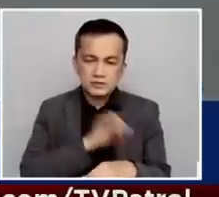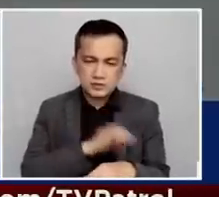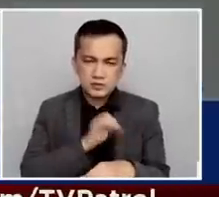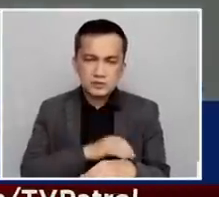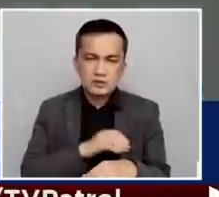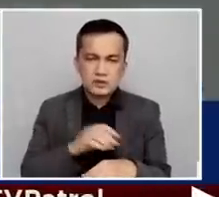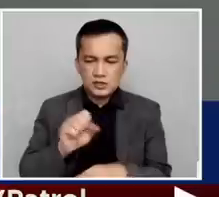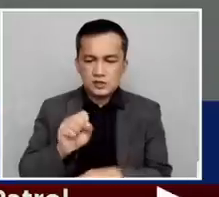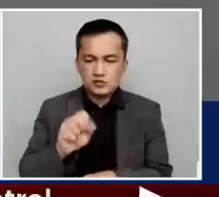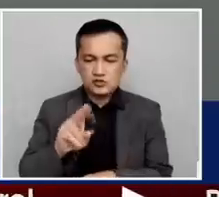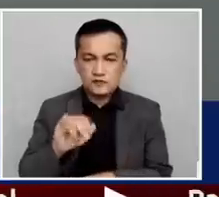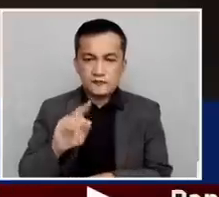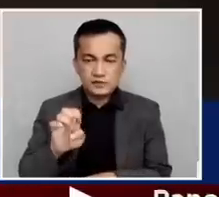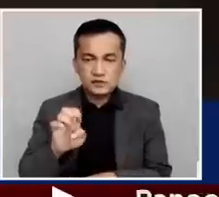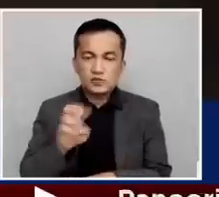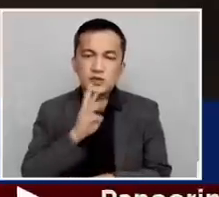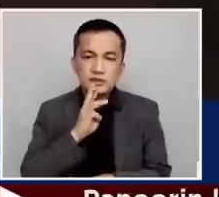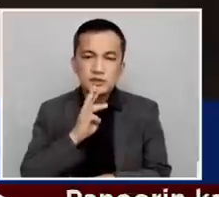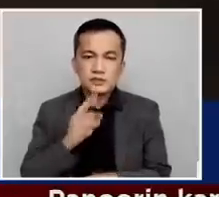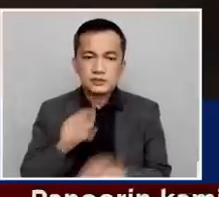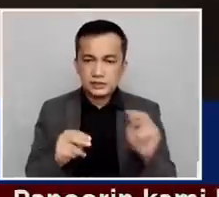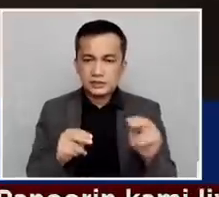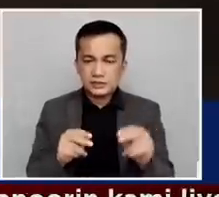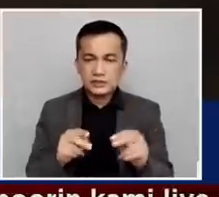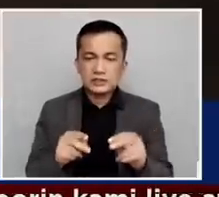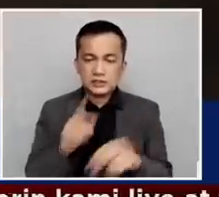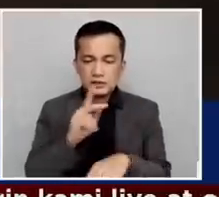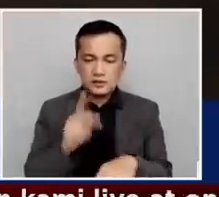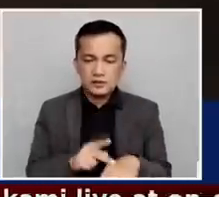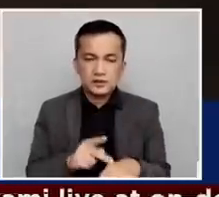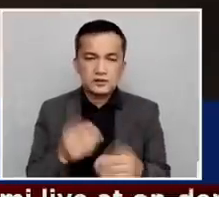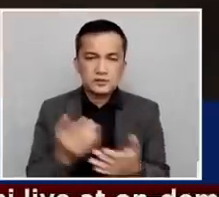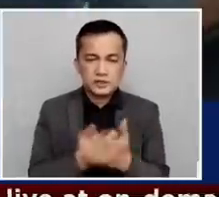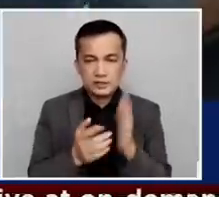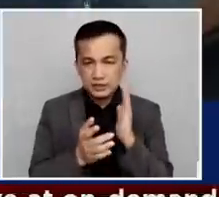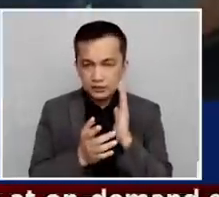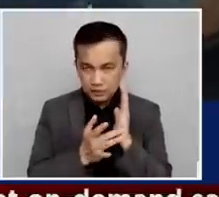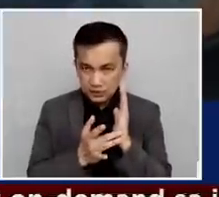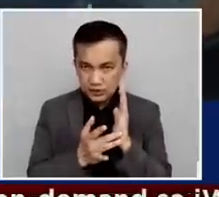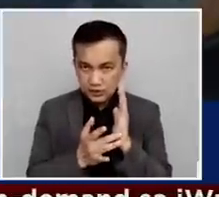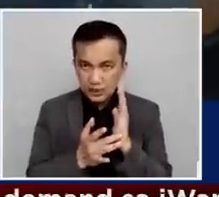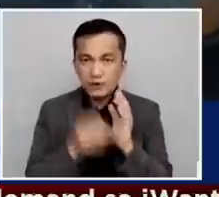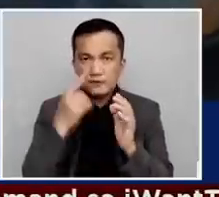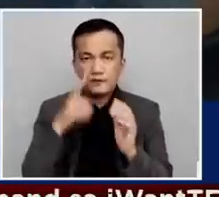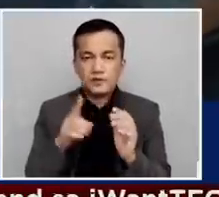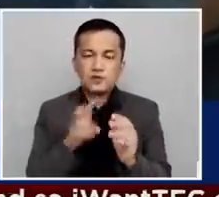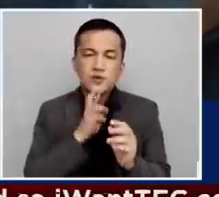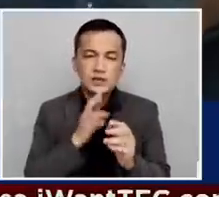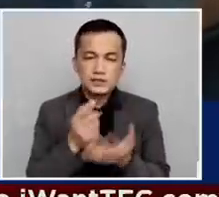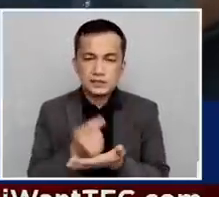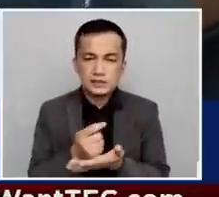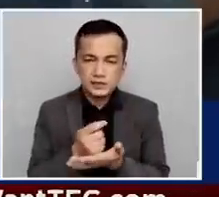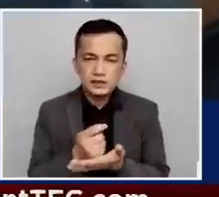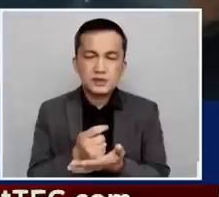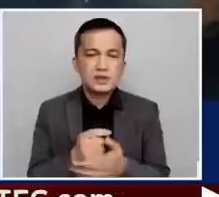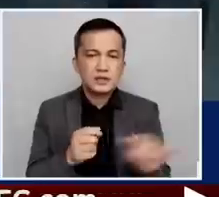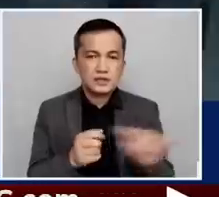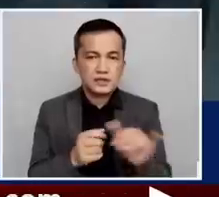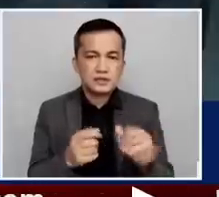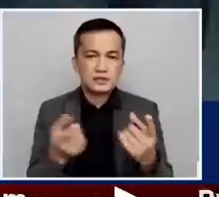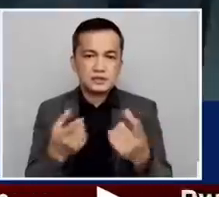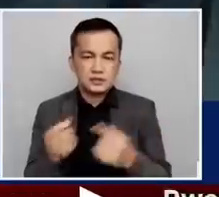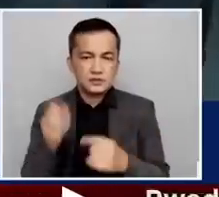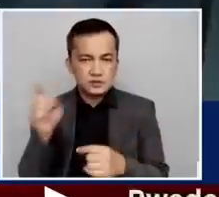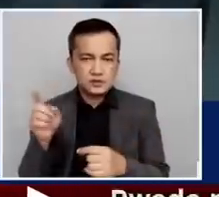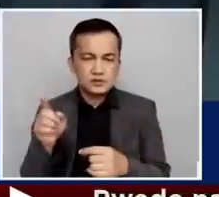surface waters. Kinakailangan din, Anya, ng bansa ng mga bagong teknolohiya para sa water treatment tulad ng ginagawa sa